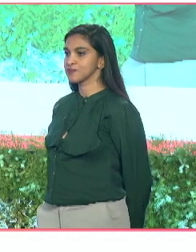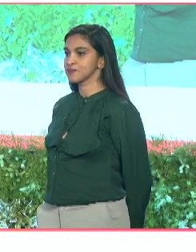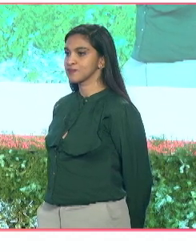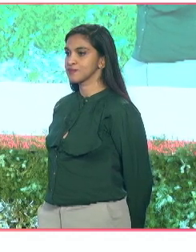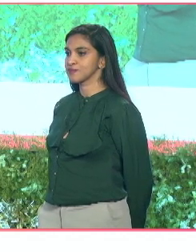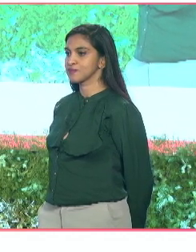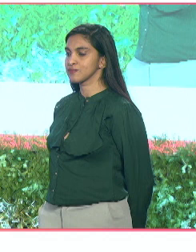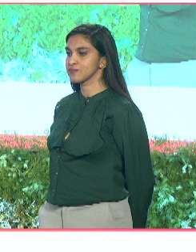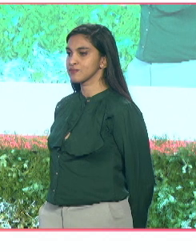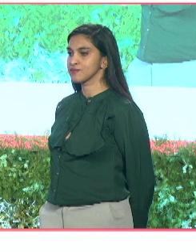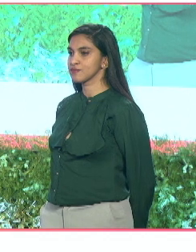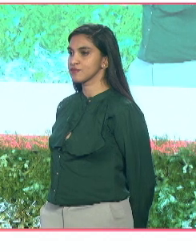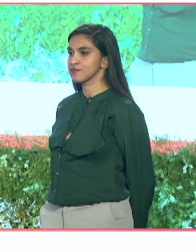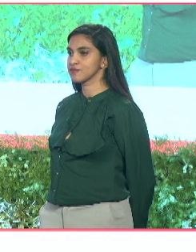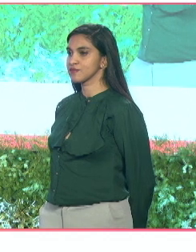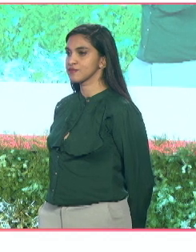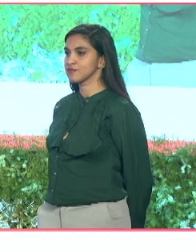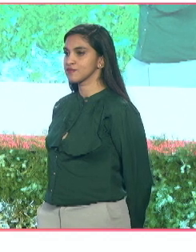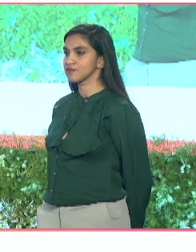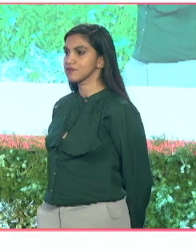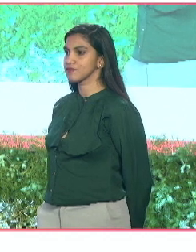I can draw